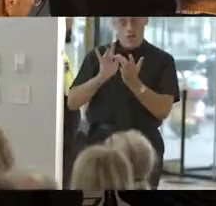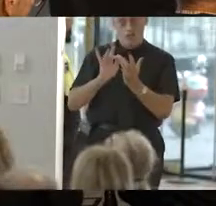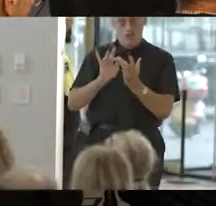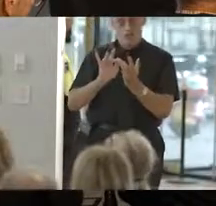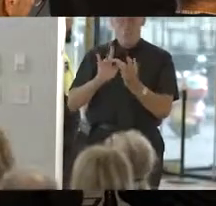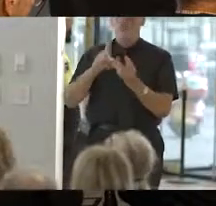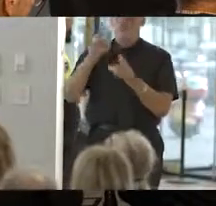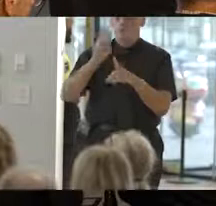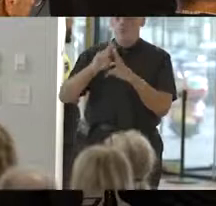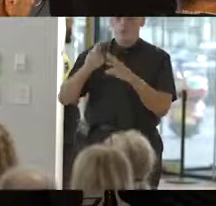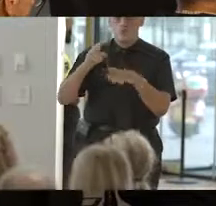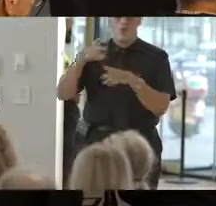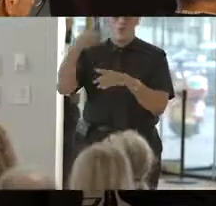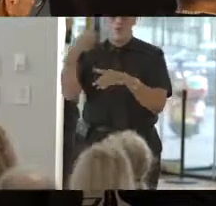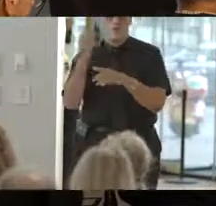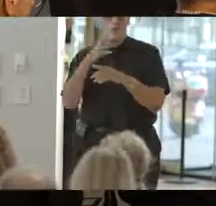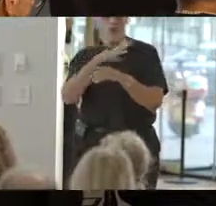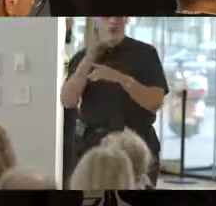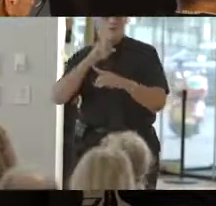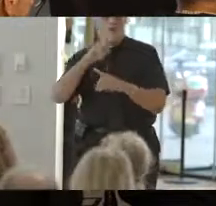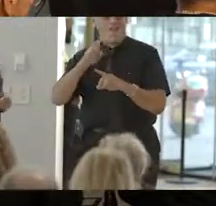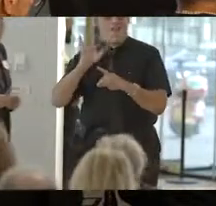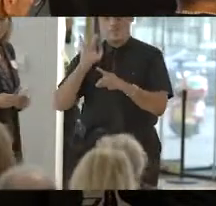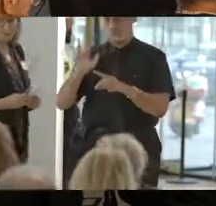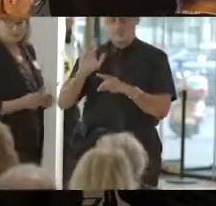Sure to use the Q&A. Okay? Thank you.